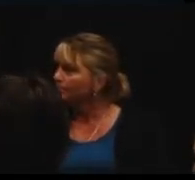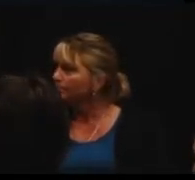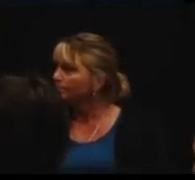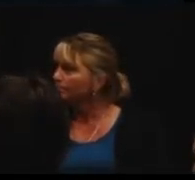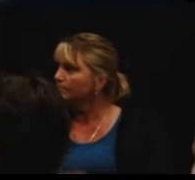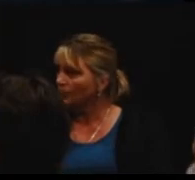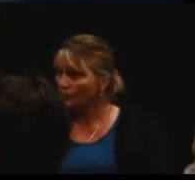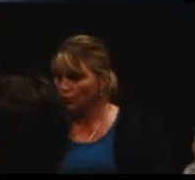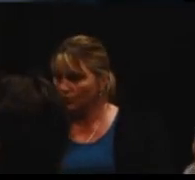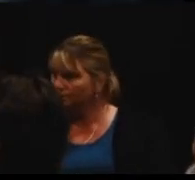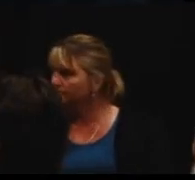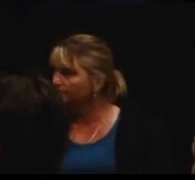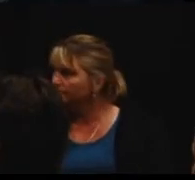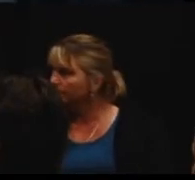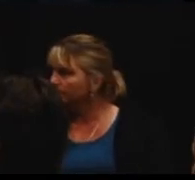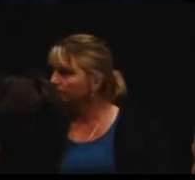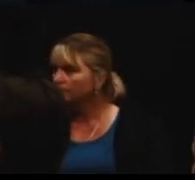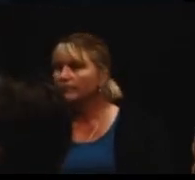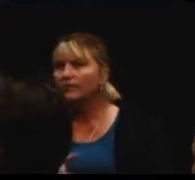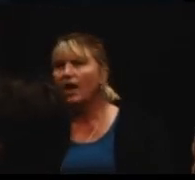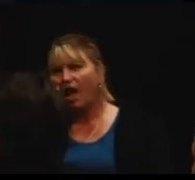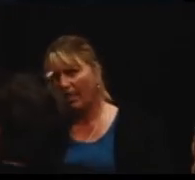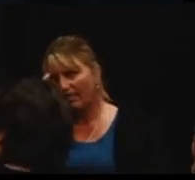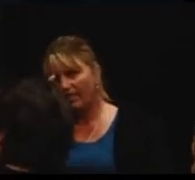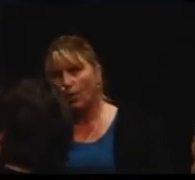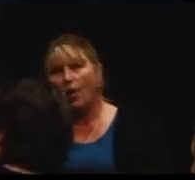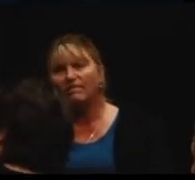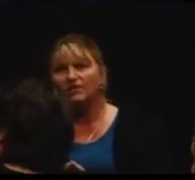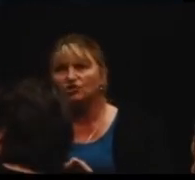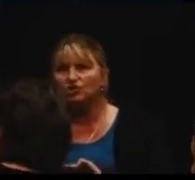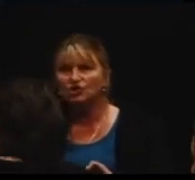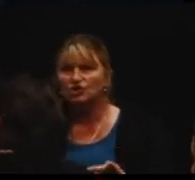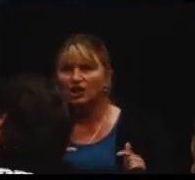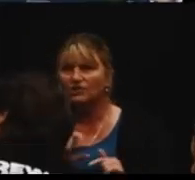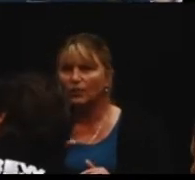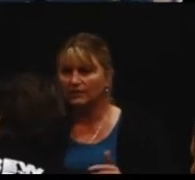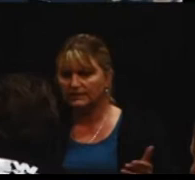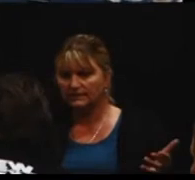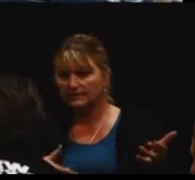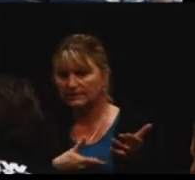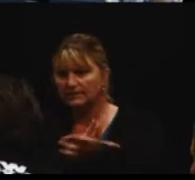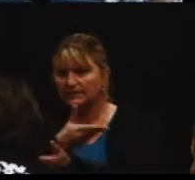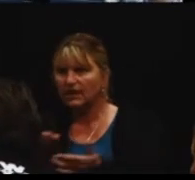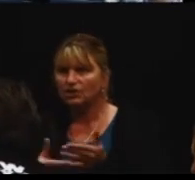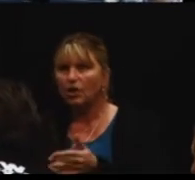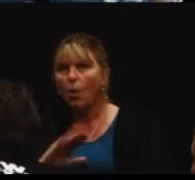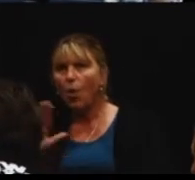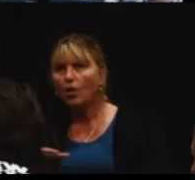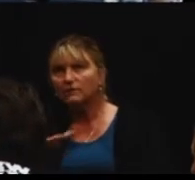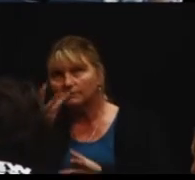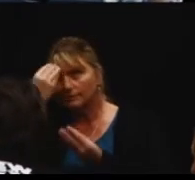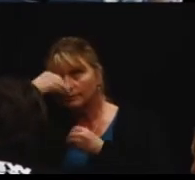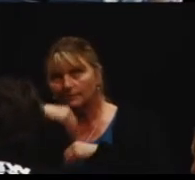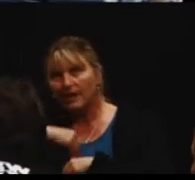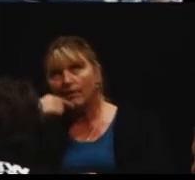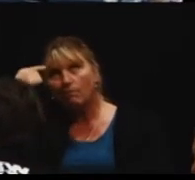Over to you. Yep. I'll just go. I think one of the challenges in this discussion is that everyone has a mental model of what an education is because they've all had